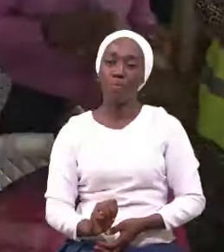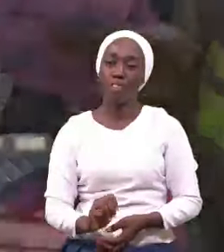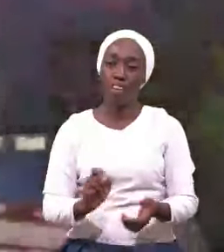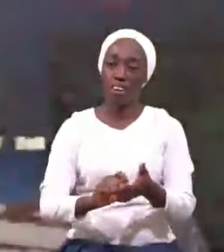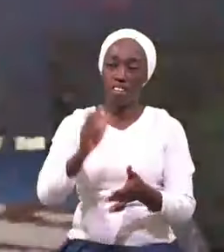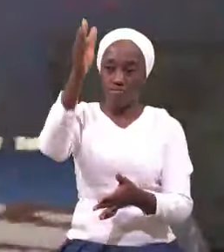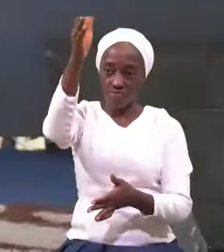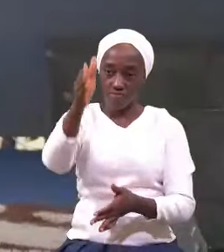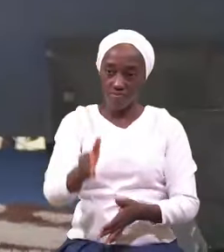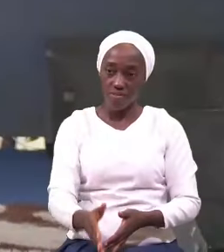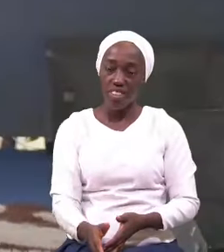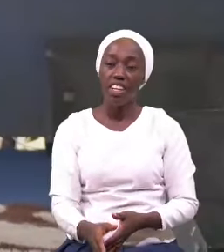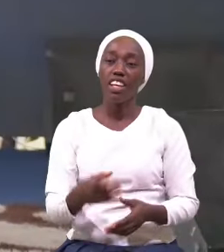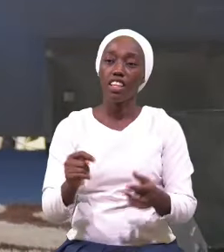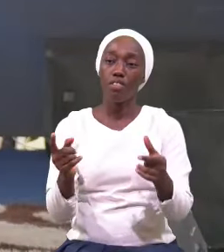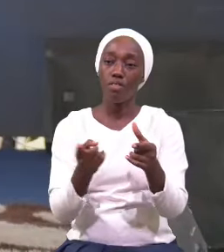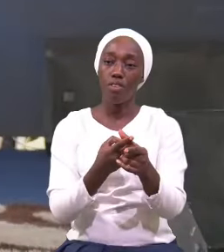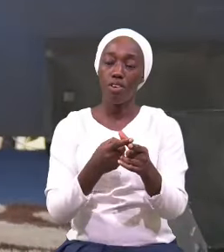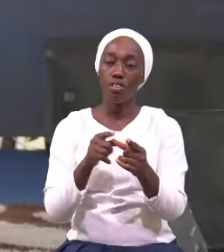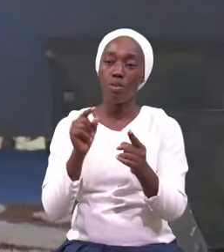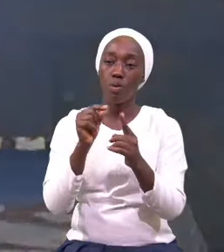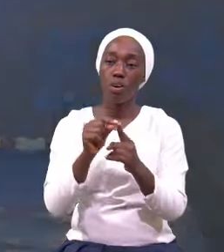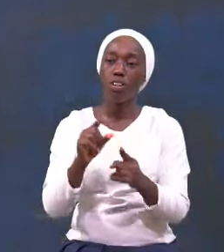The first word,